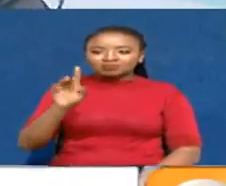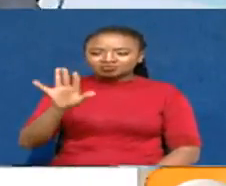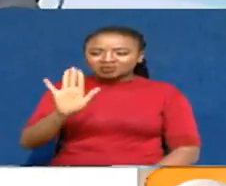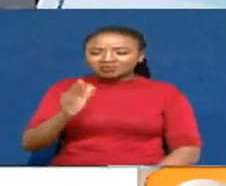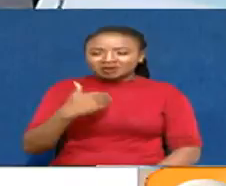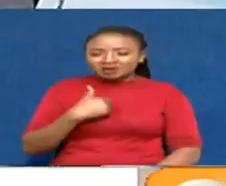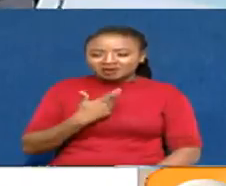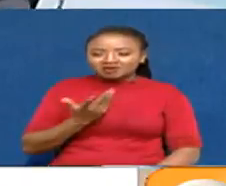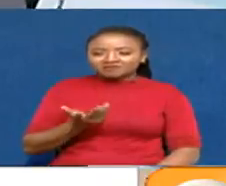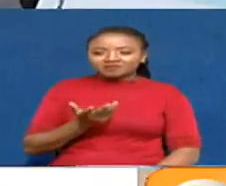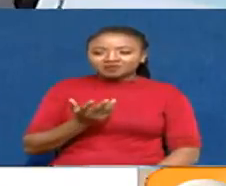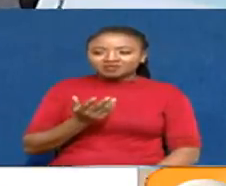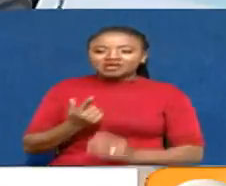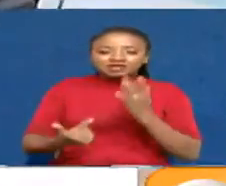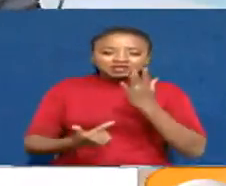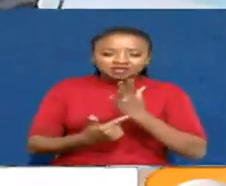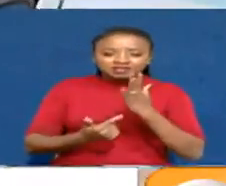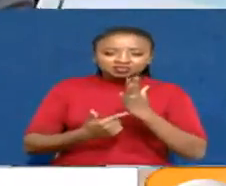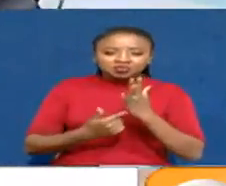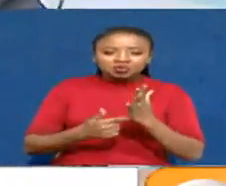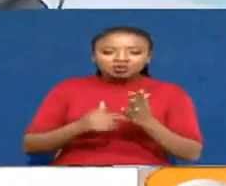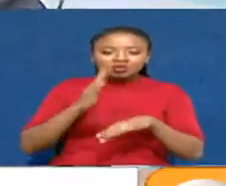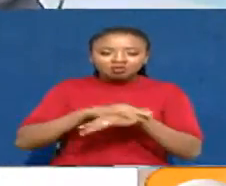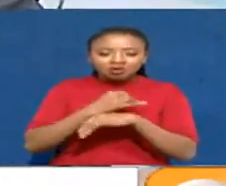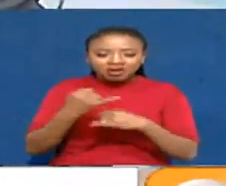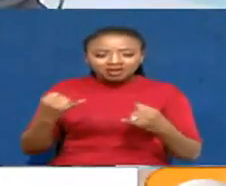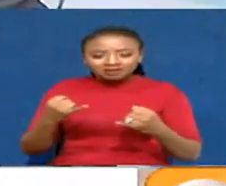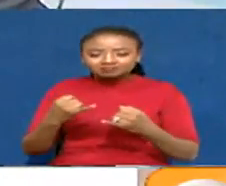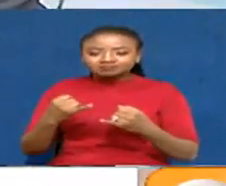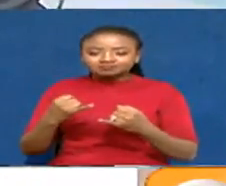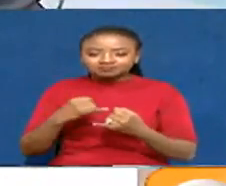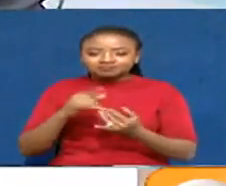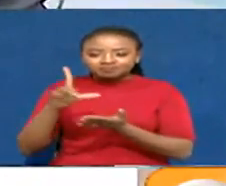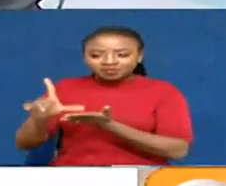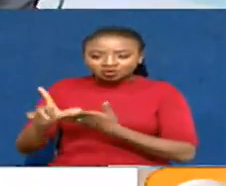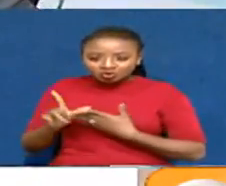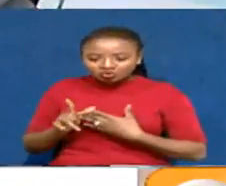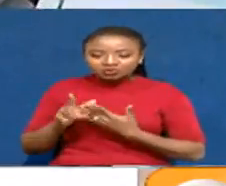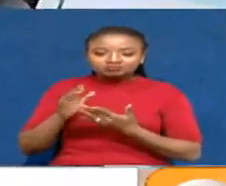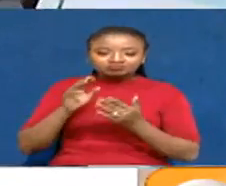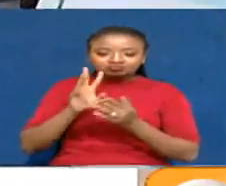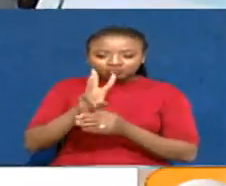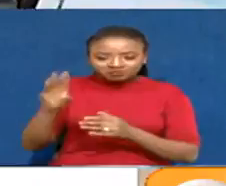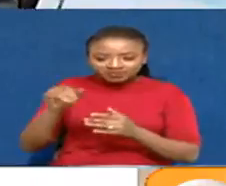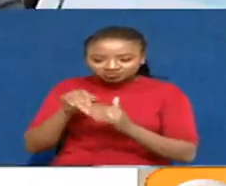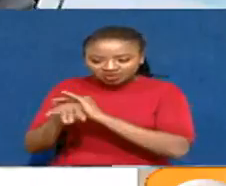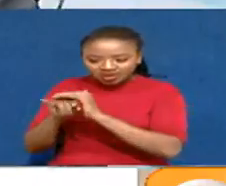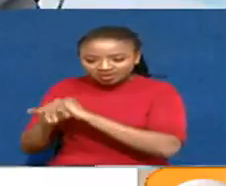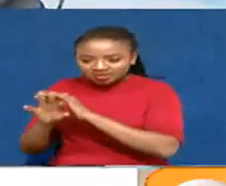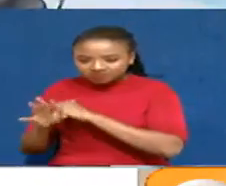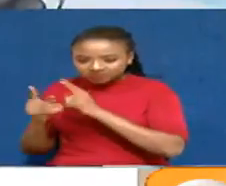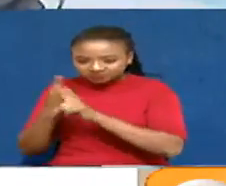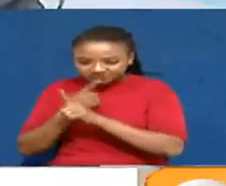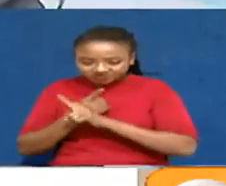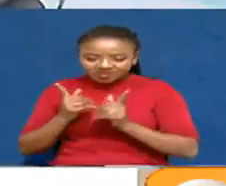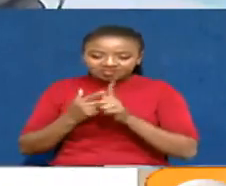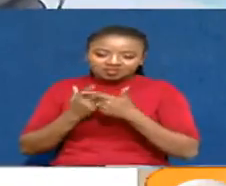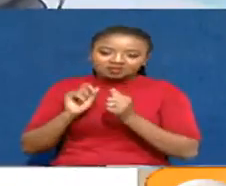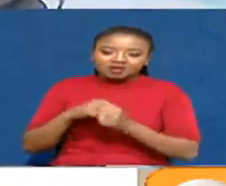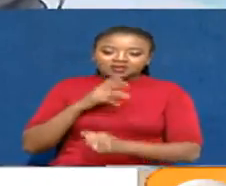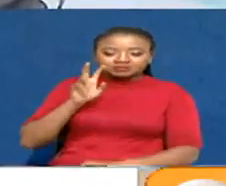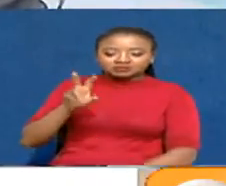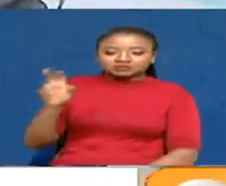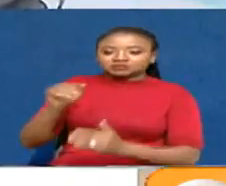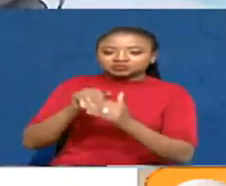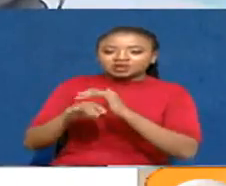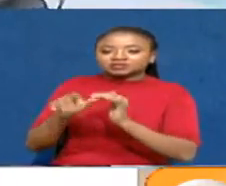And very soon, we shall also be updating the pricing and all the different aspects of the loan products. Yeah.